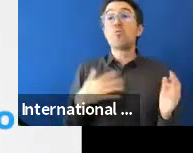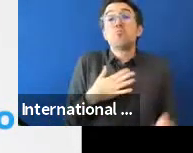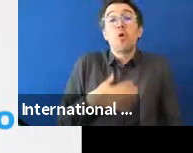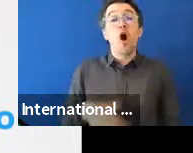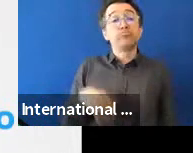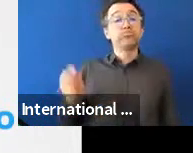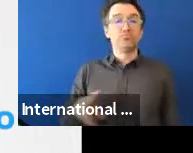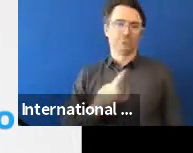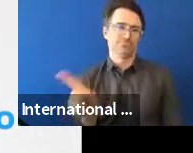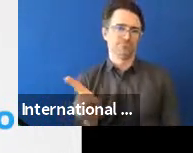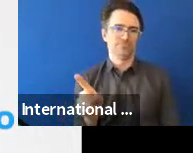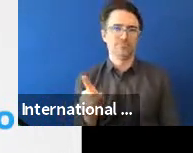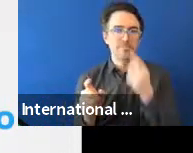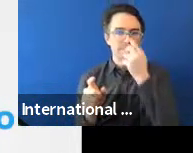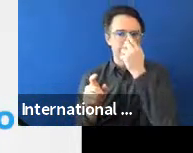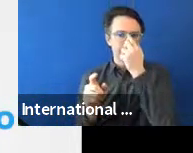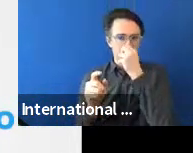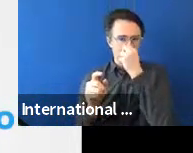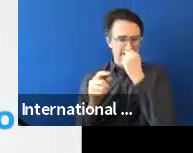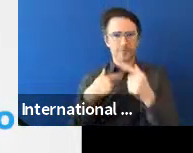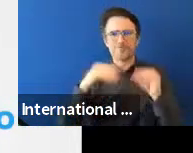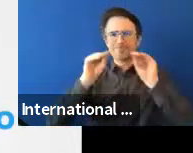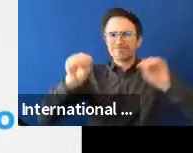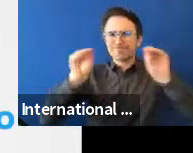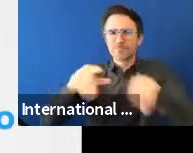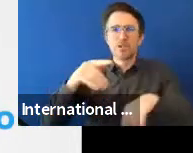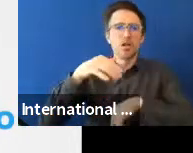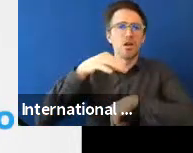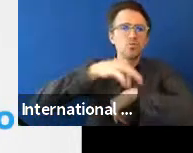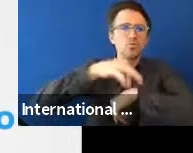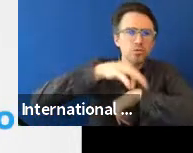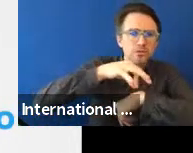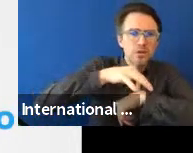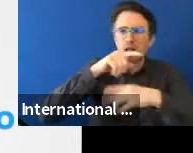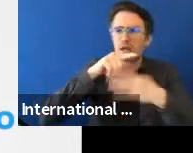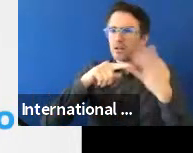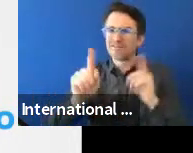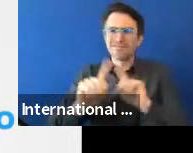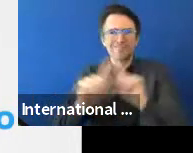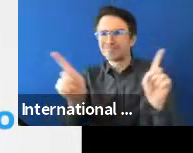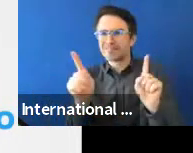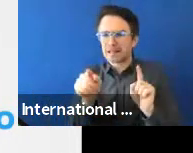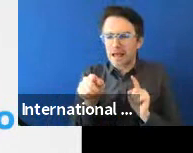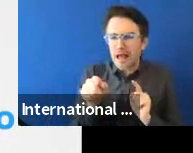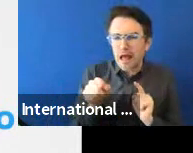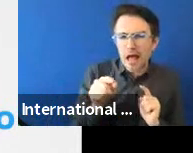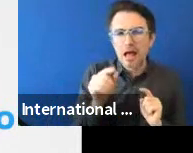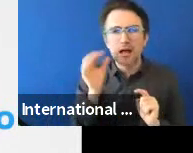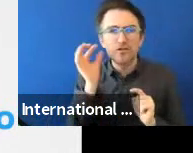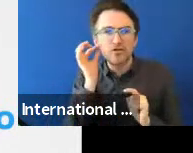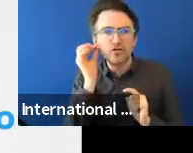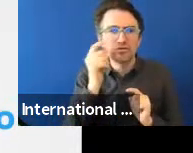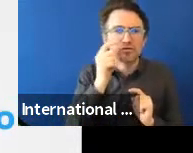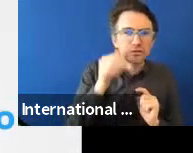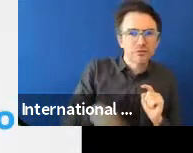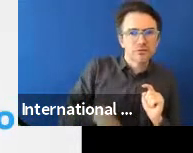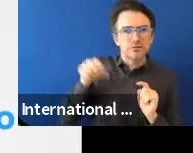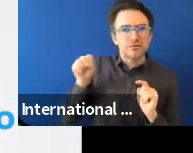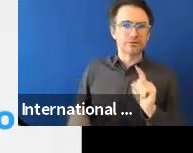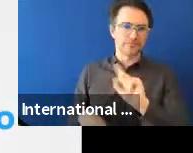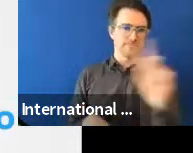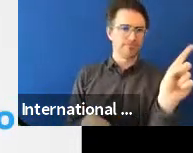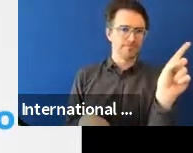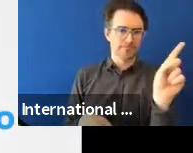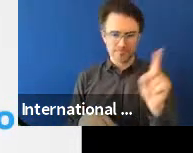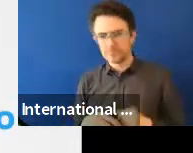personnel, severely published note engaged in the two illegalities and regulated the use of